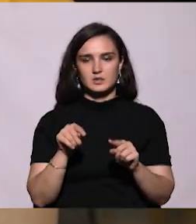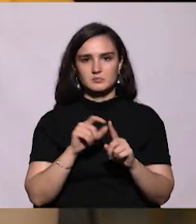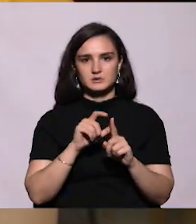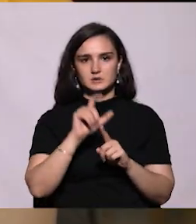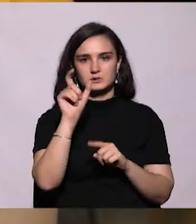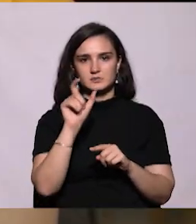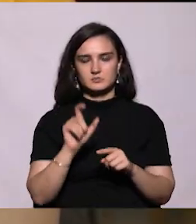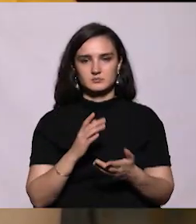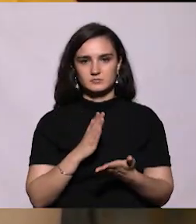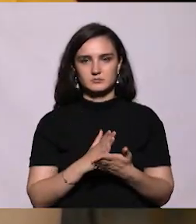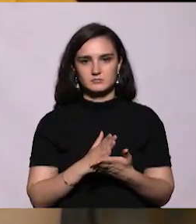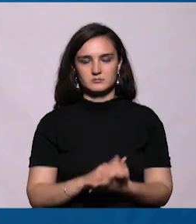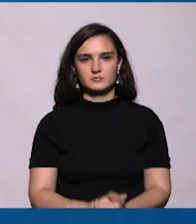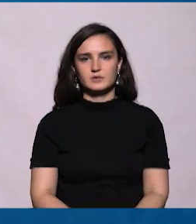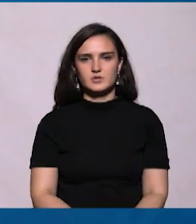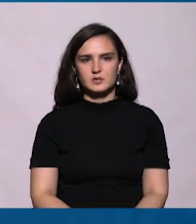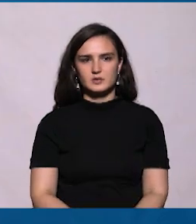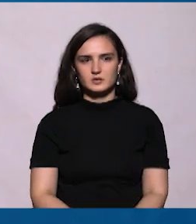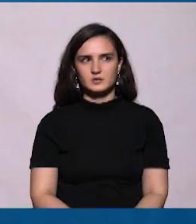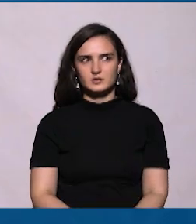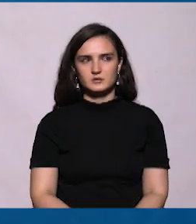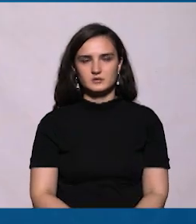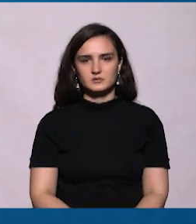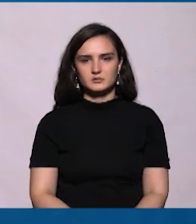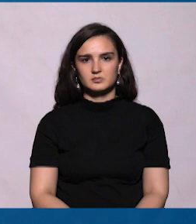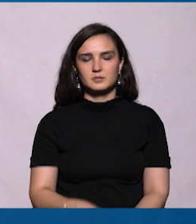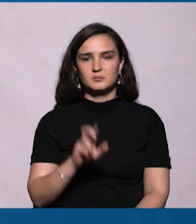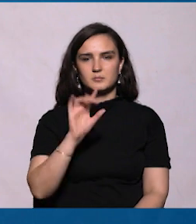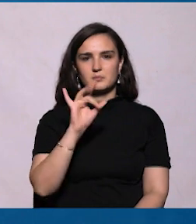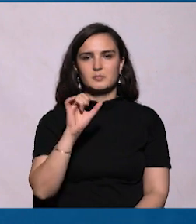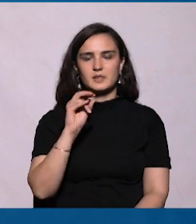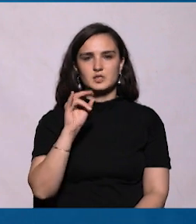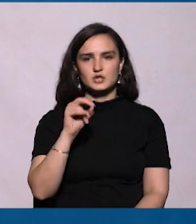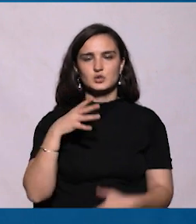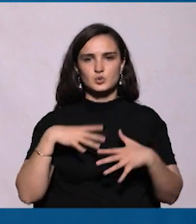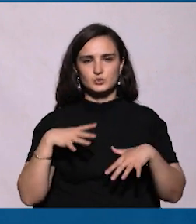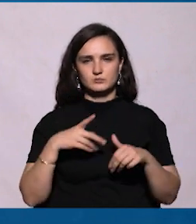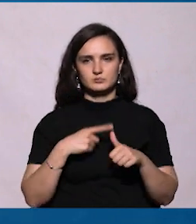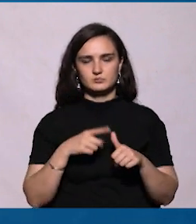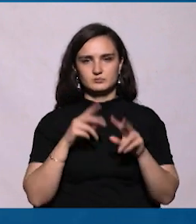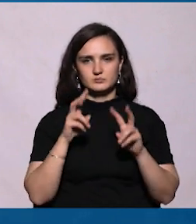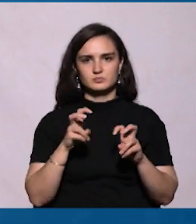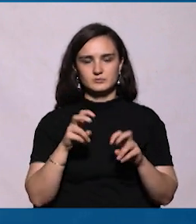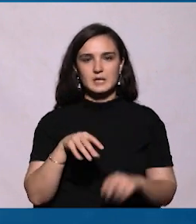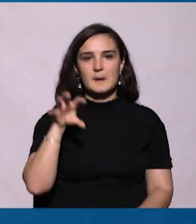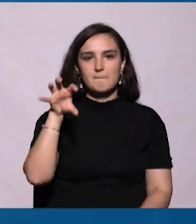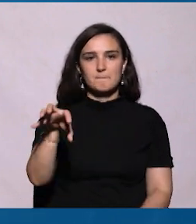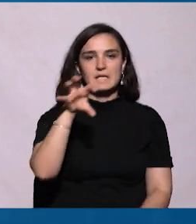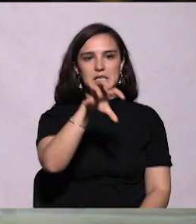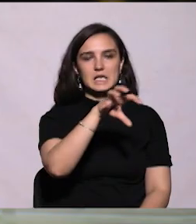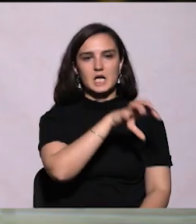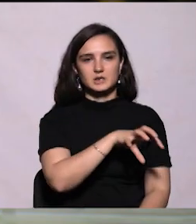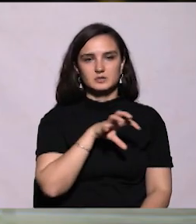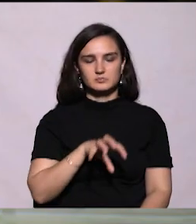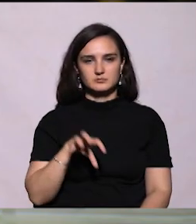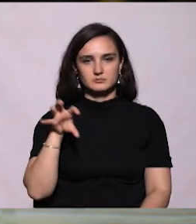vocabulary is branch. Branch is noun, and in Georgian it means piliali.